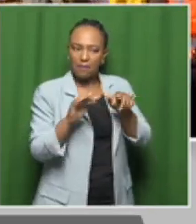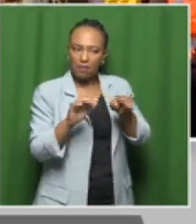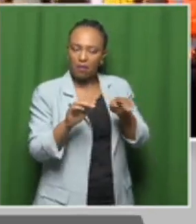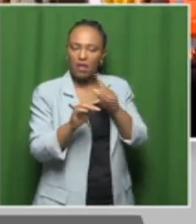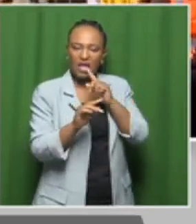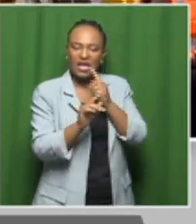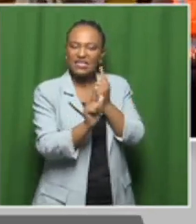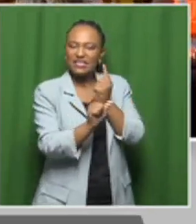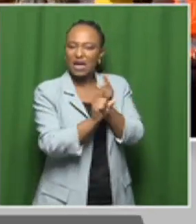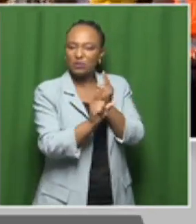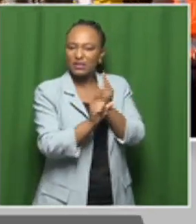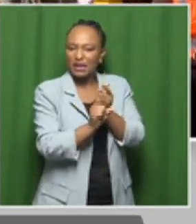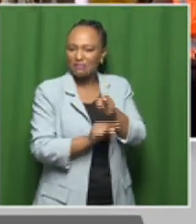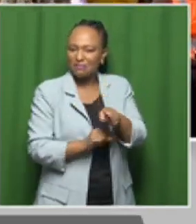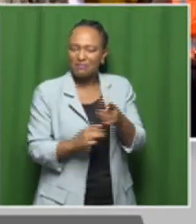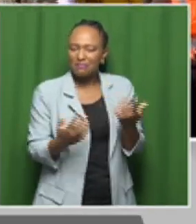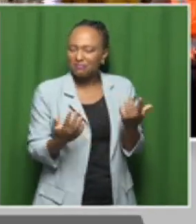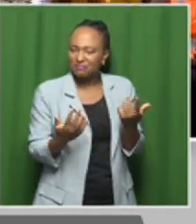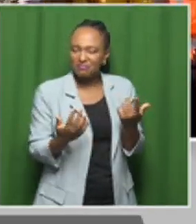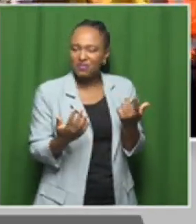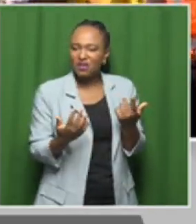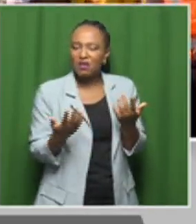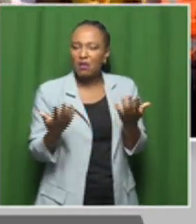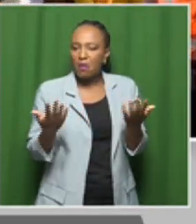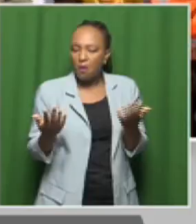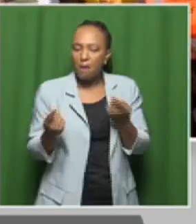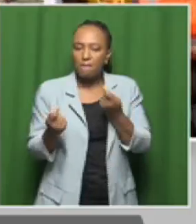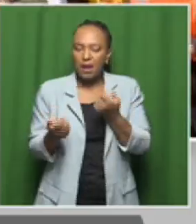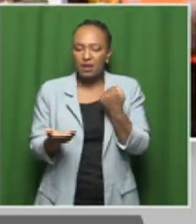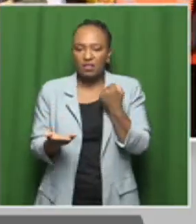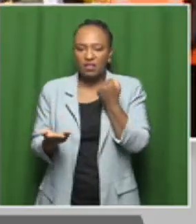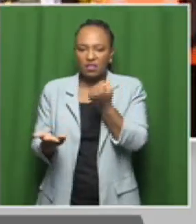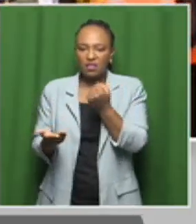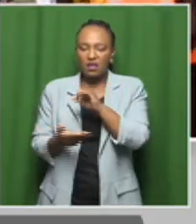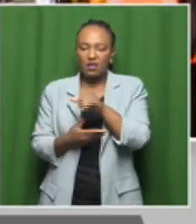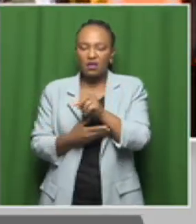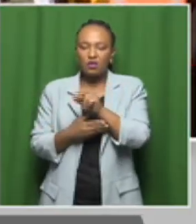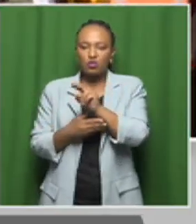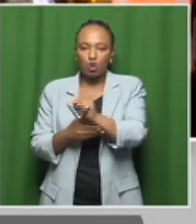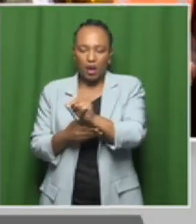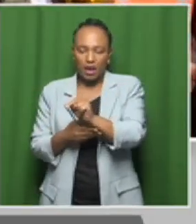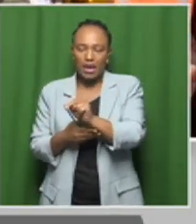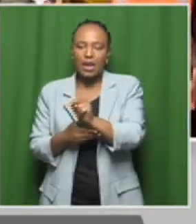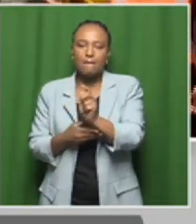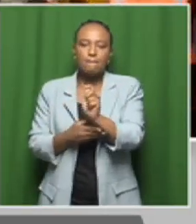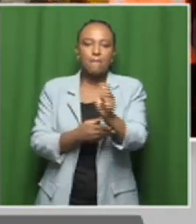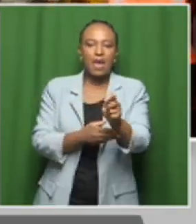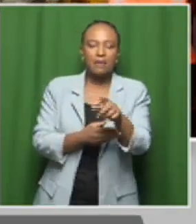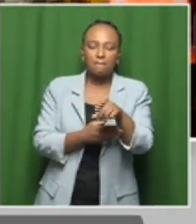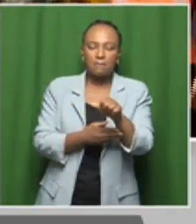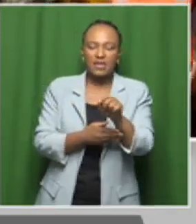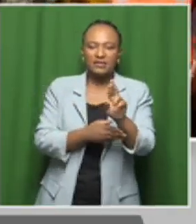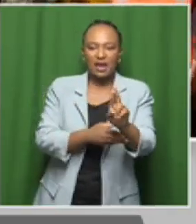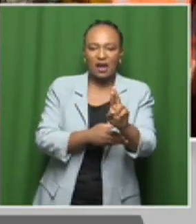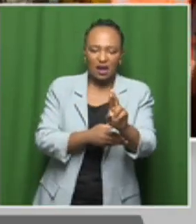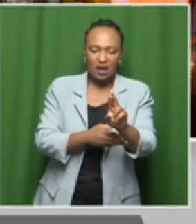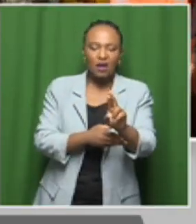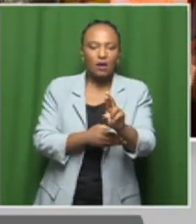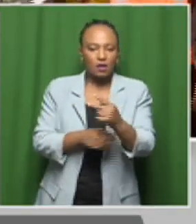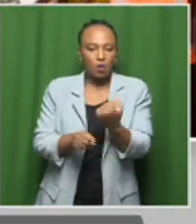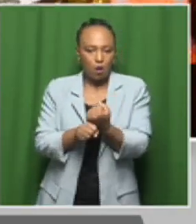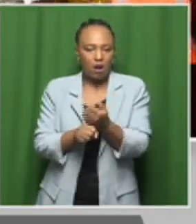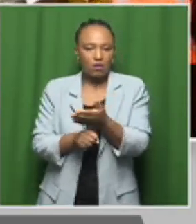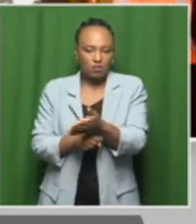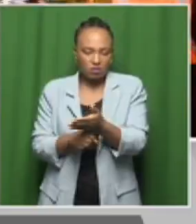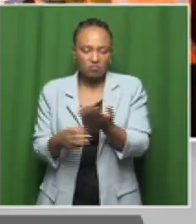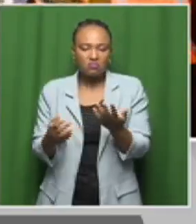here. Or they take John's money and pay Peter with John's money. That has been a modus operandi. But we